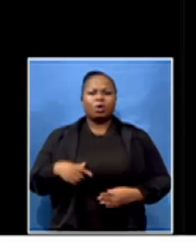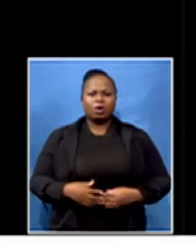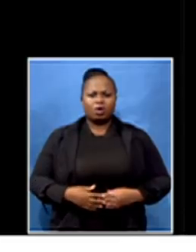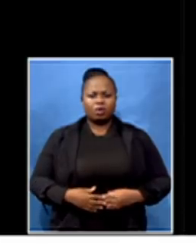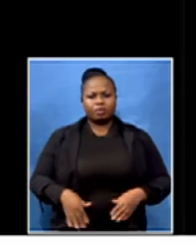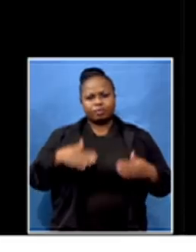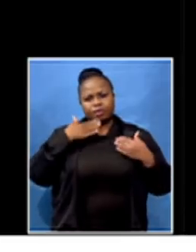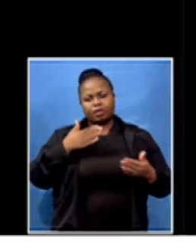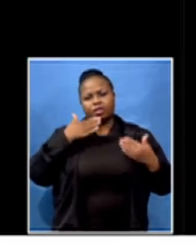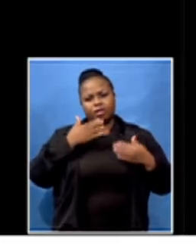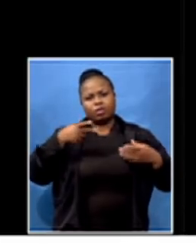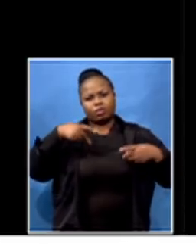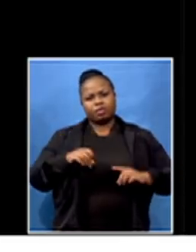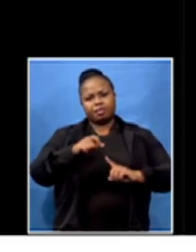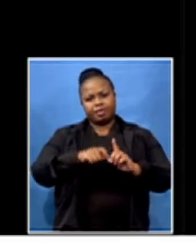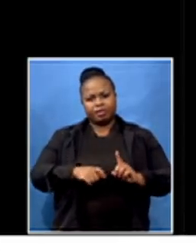much, Chairperson.